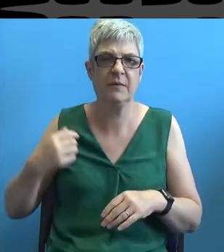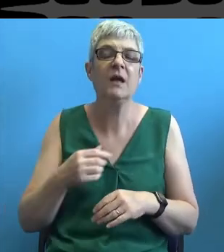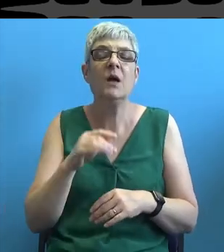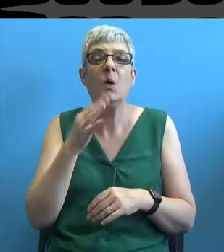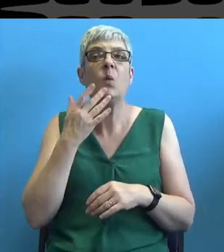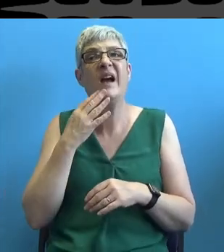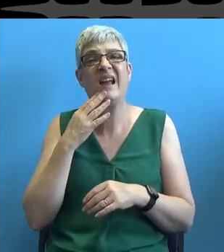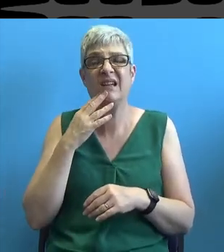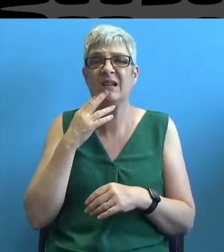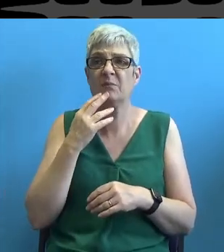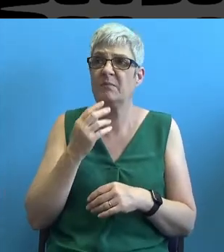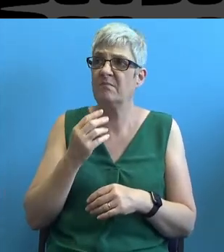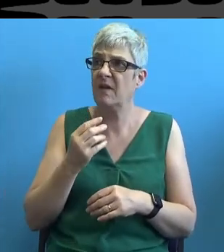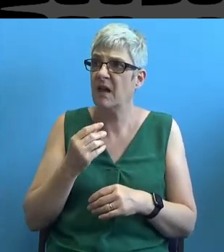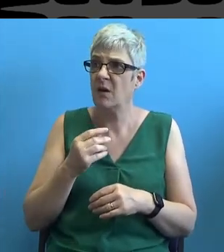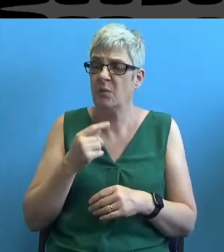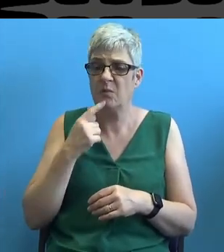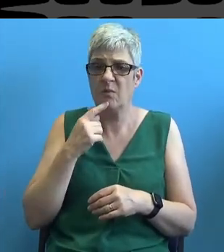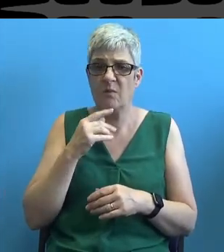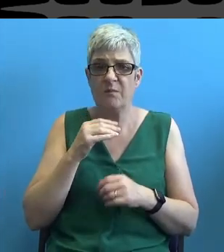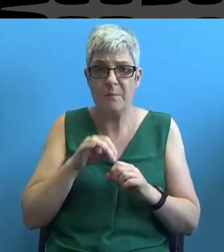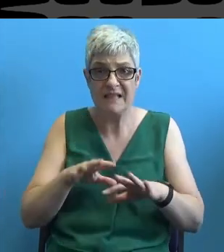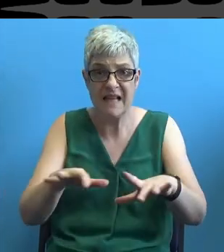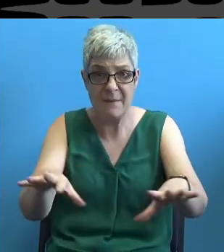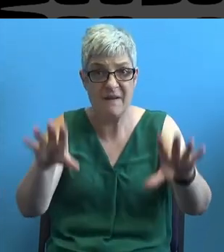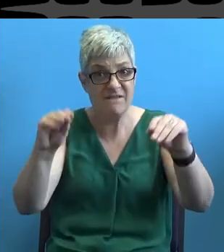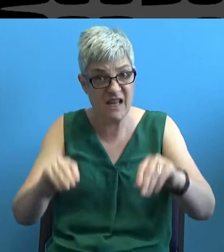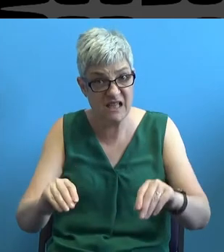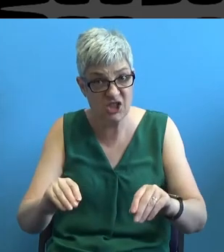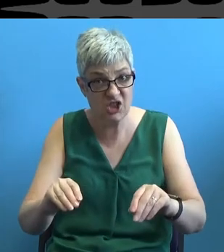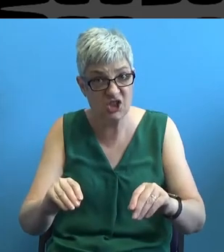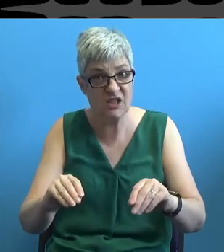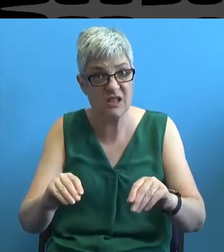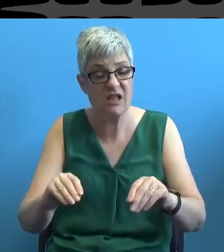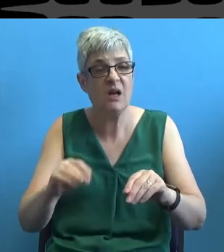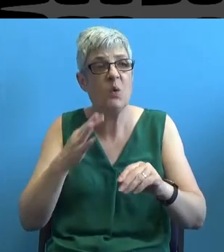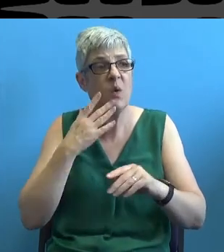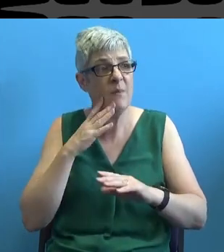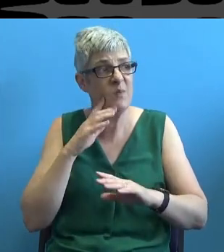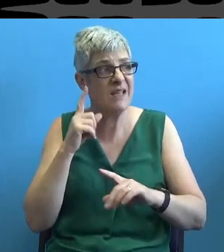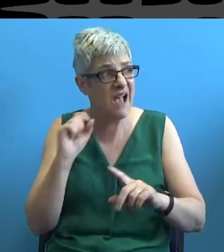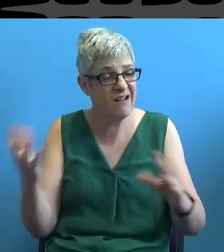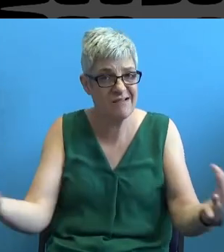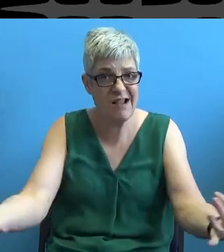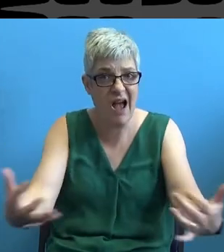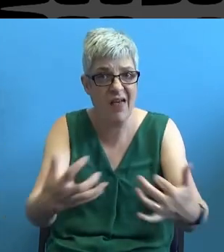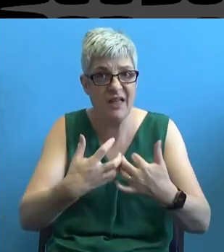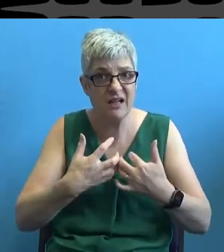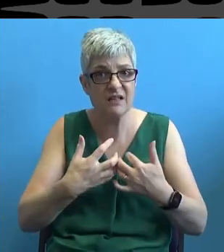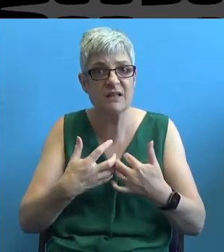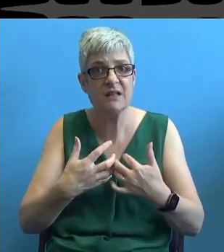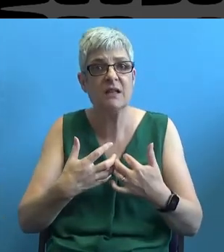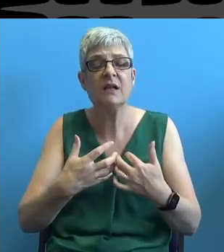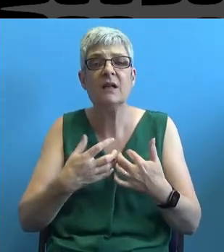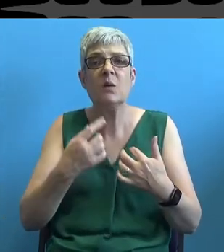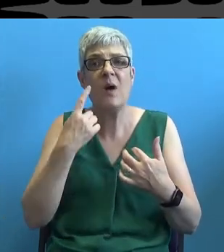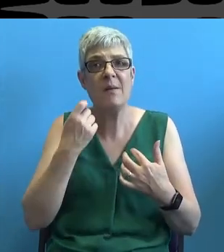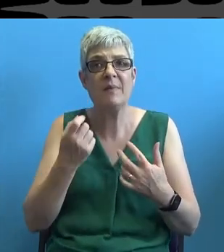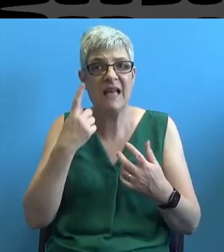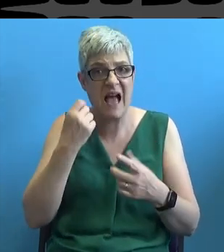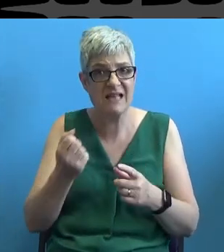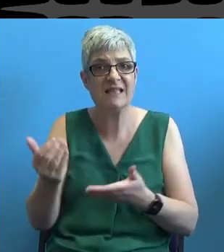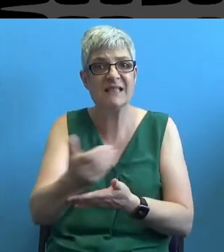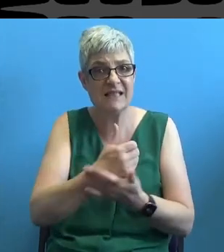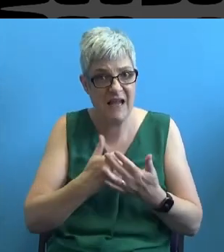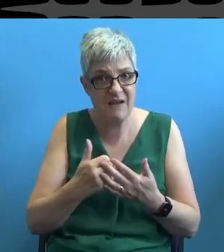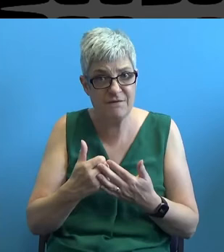the pandemic, when we're allowed to gather again, when we can be with one another safely, it should not simply